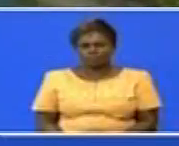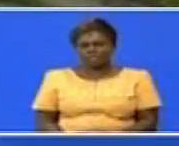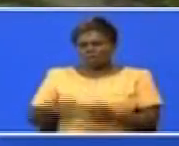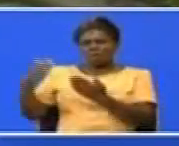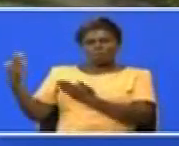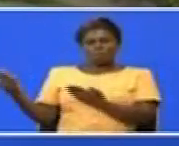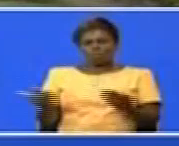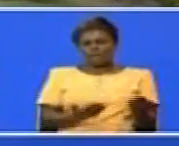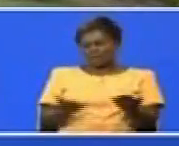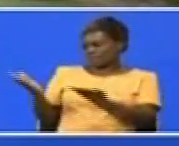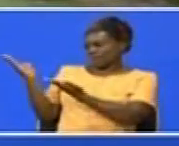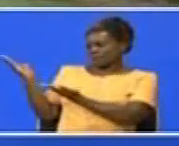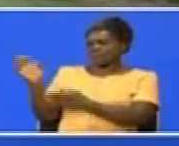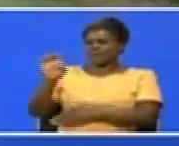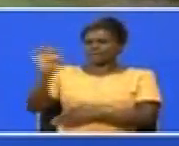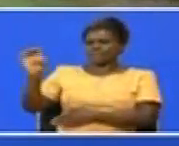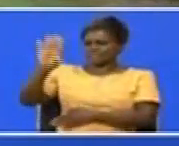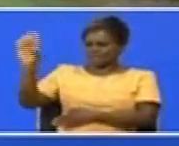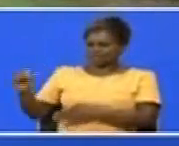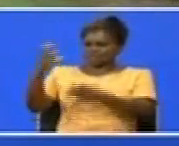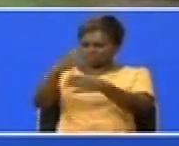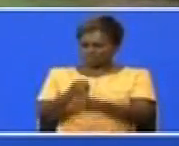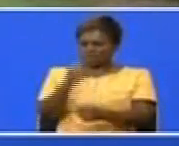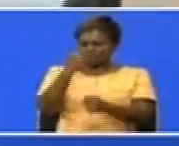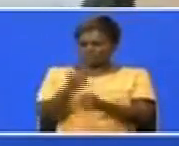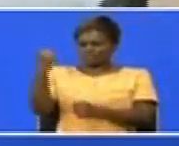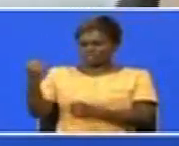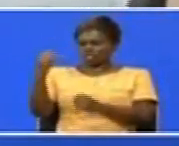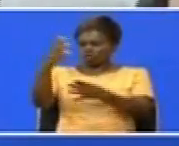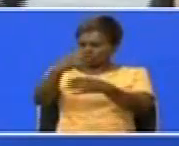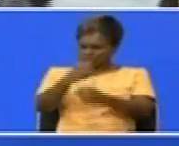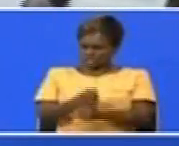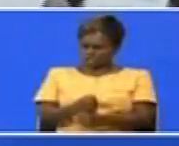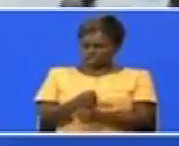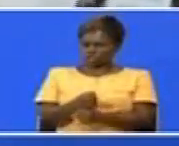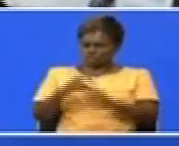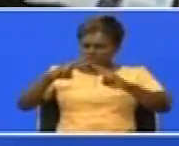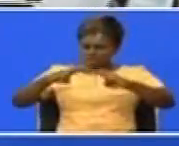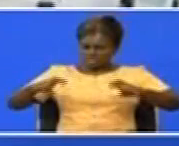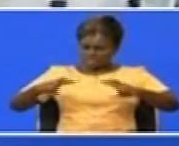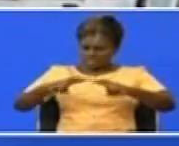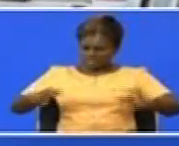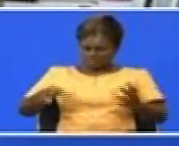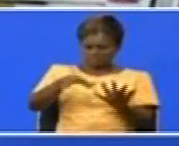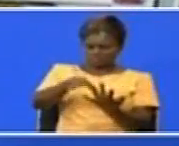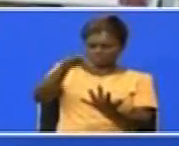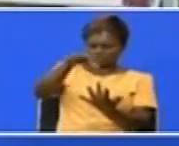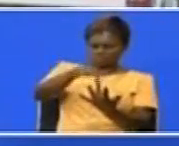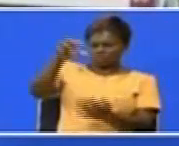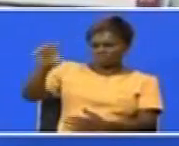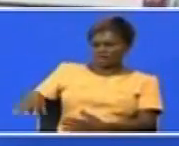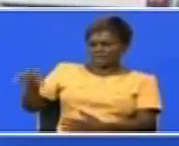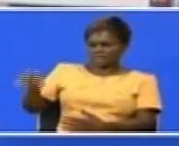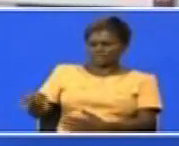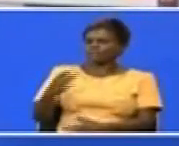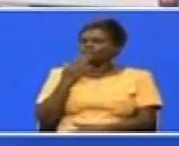Welcome to NAP East Africa, one of 15 companies in Kenya that are involved in research, breeding, selection and marketing of new